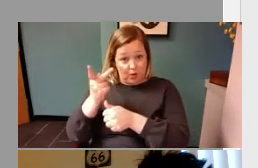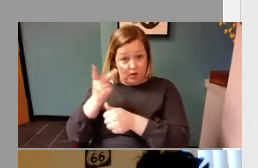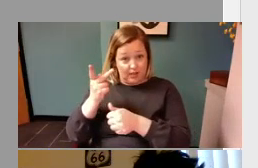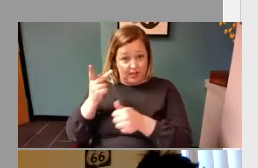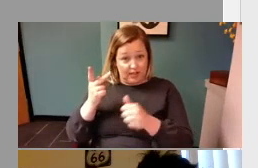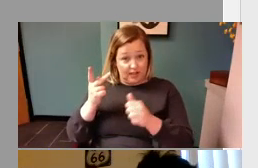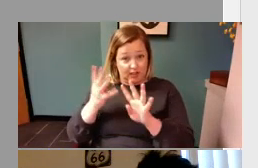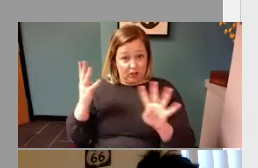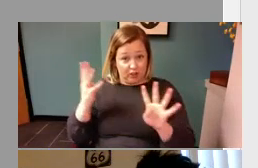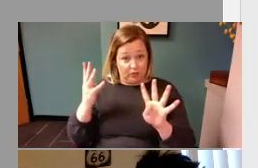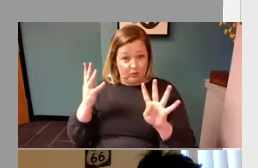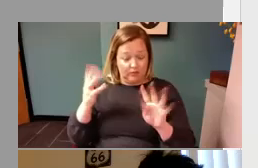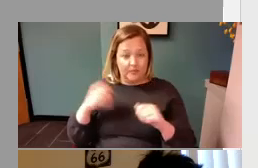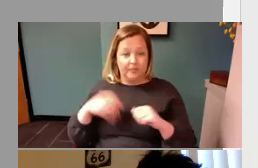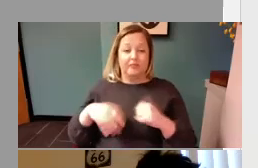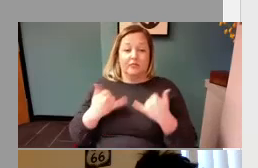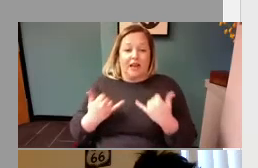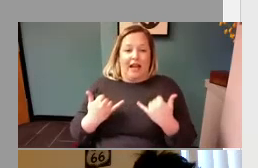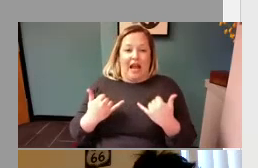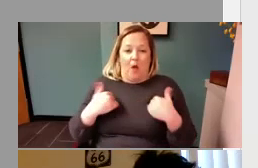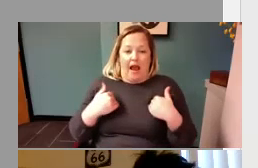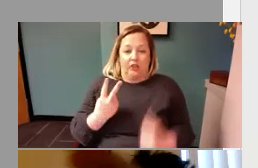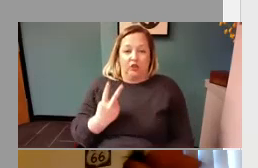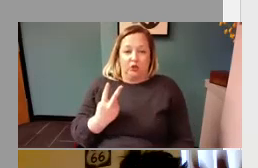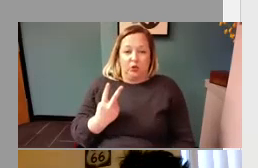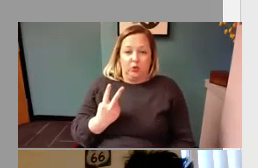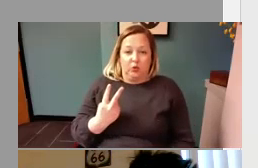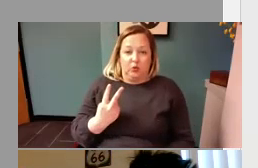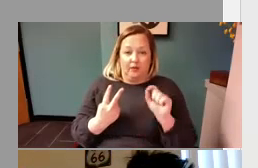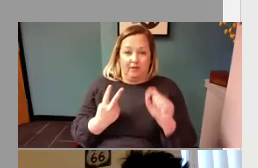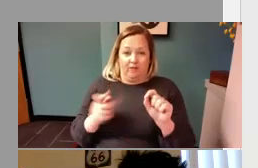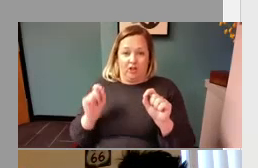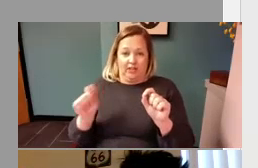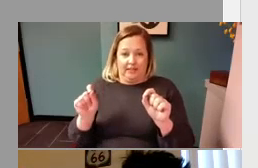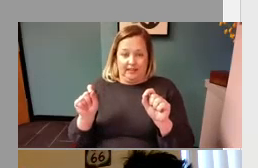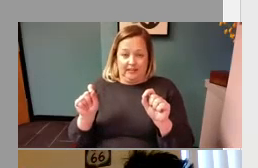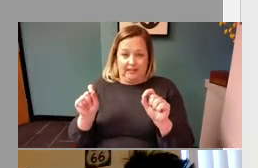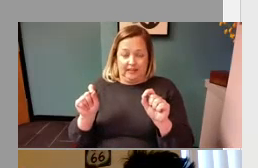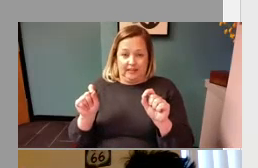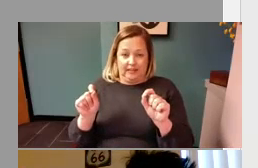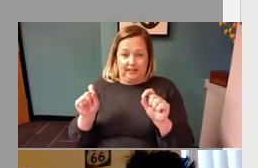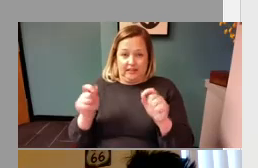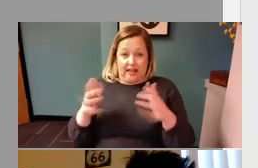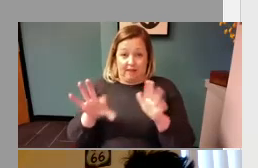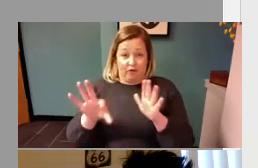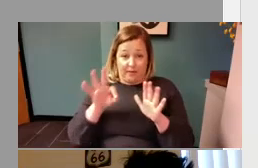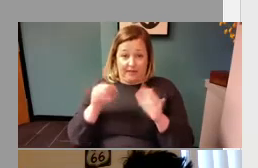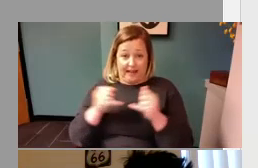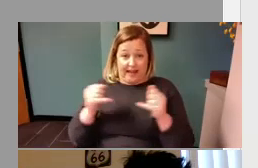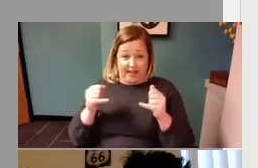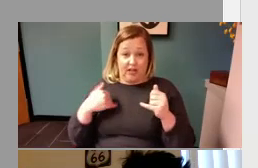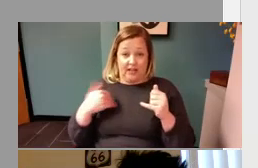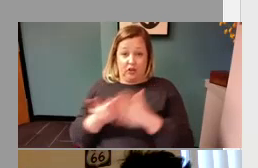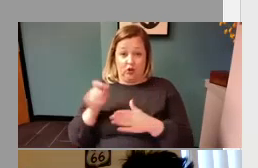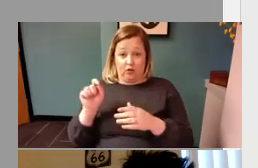has two vertices. Now out of these two vertices, it again looks at all the adjacent edges, picks the edge that has the